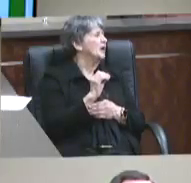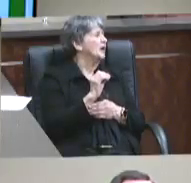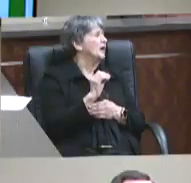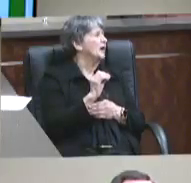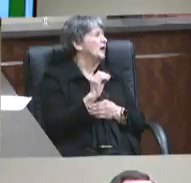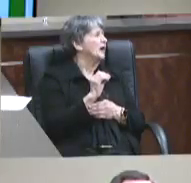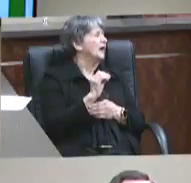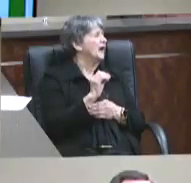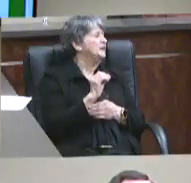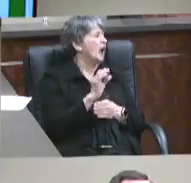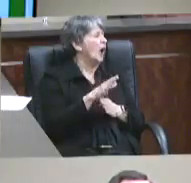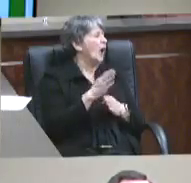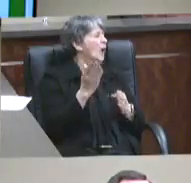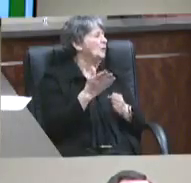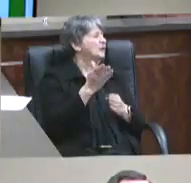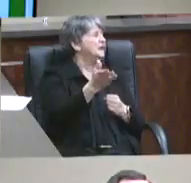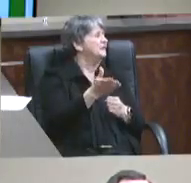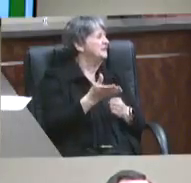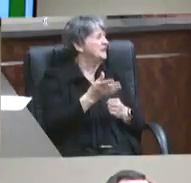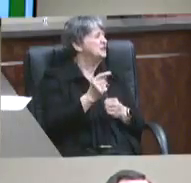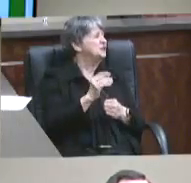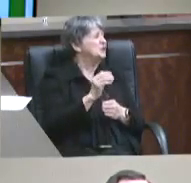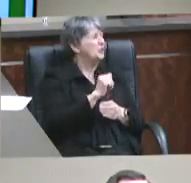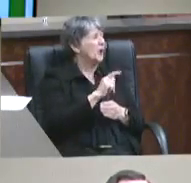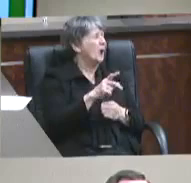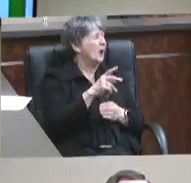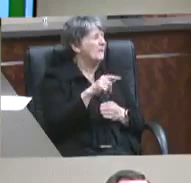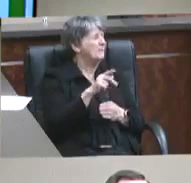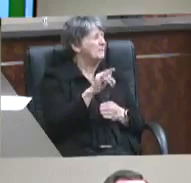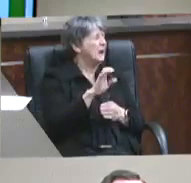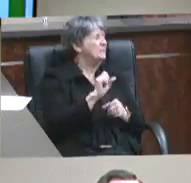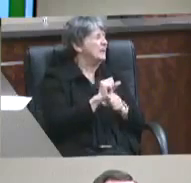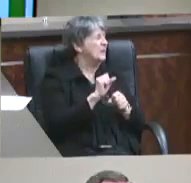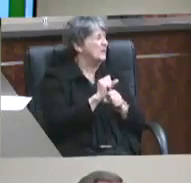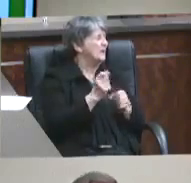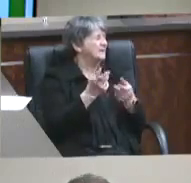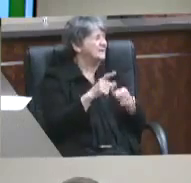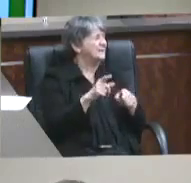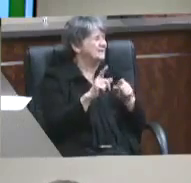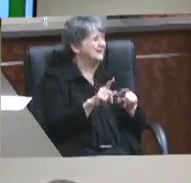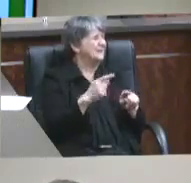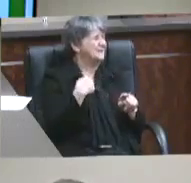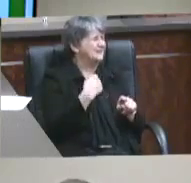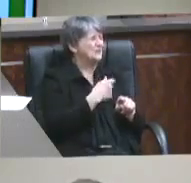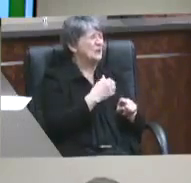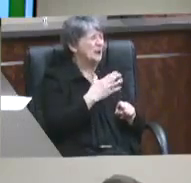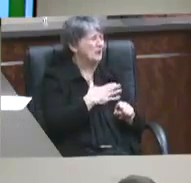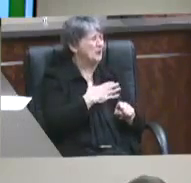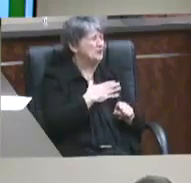open invitation to all public works events. We appreciate you. We love you.